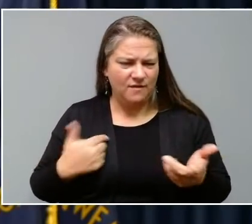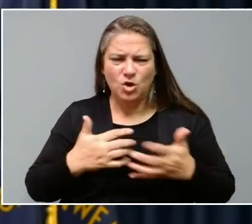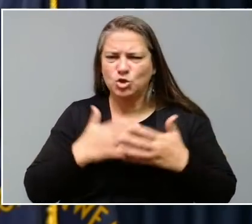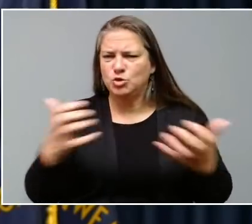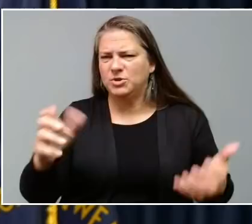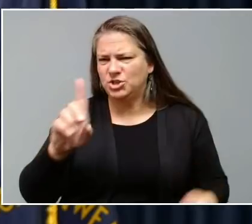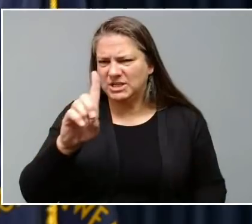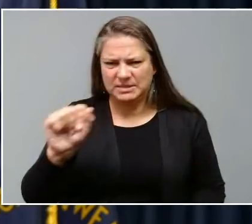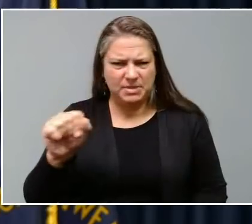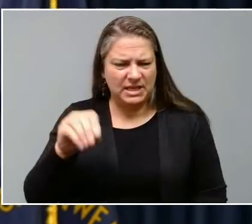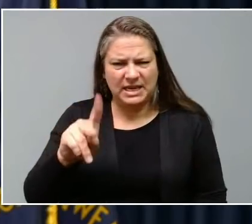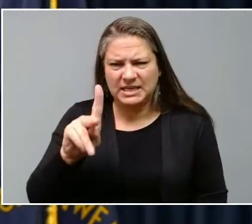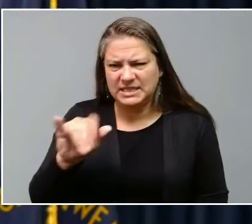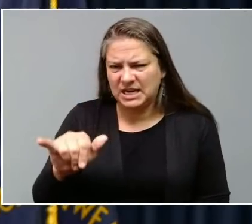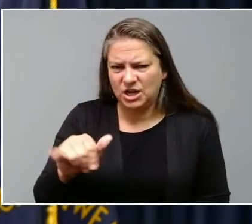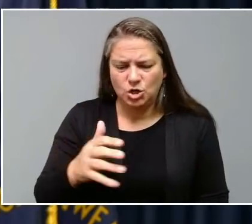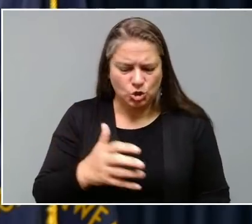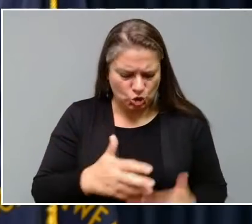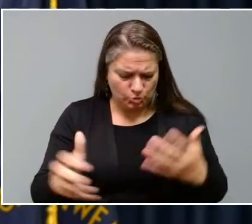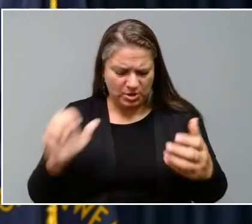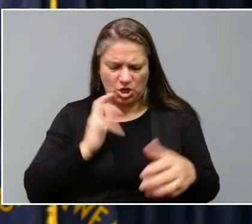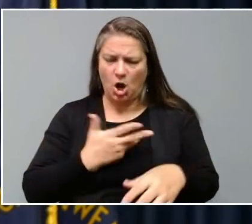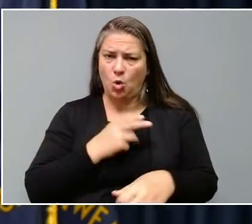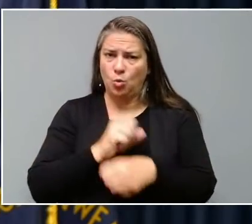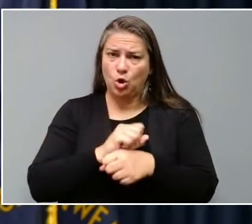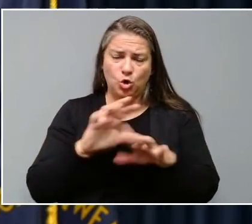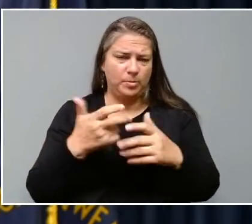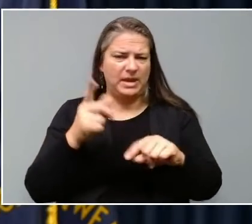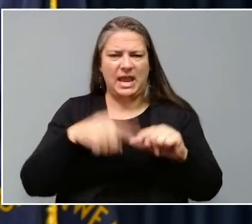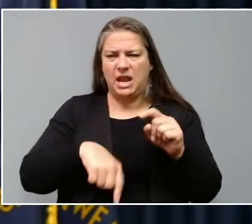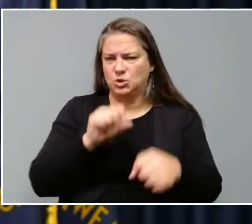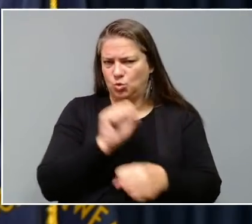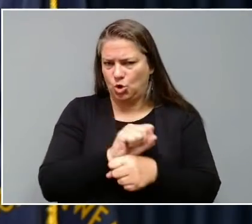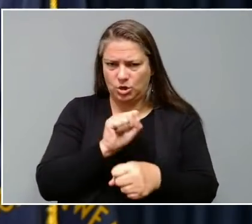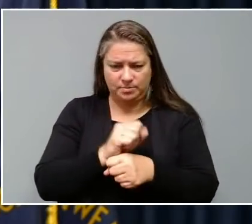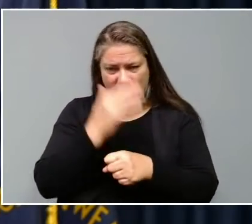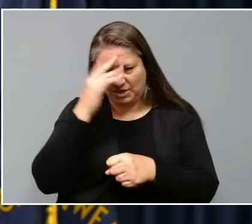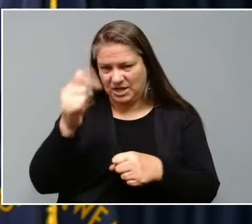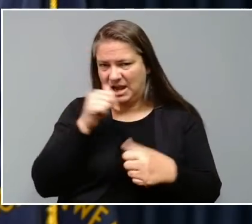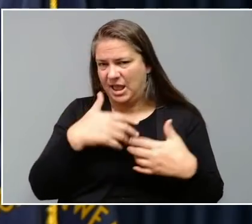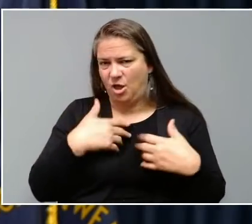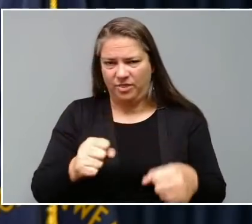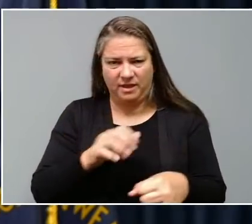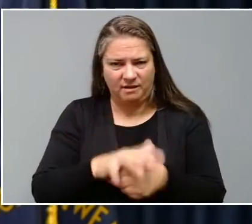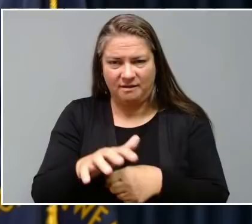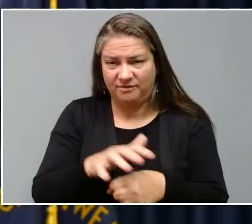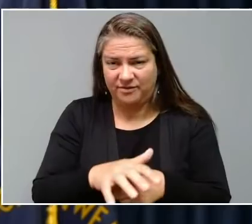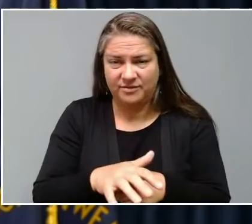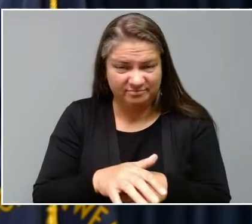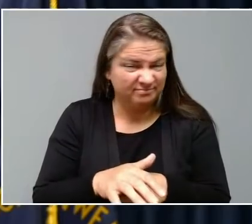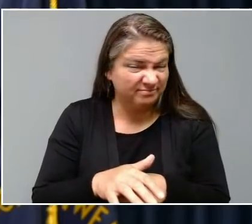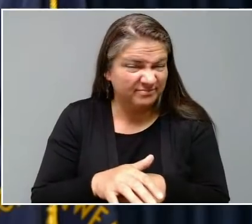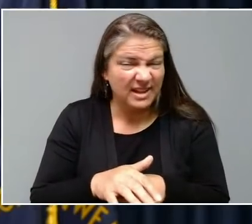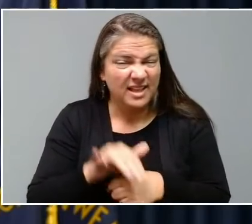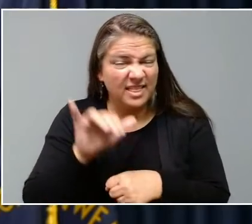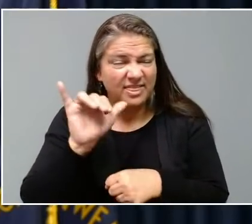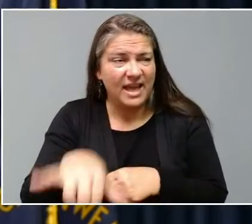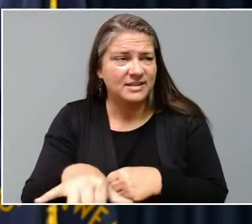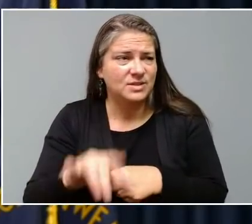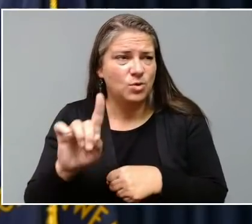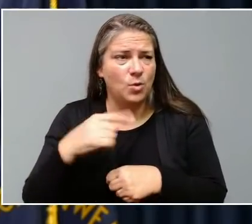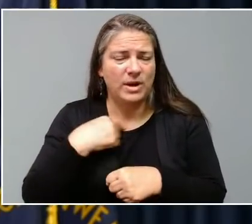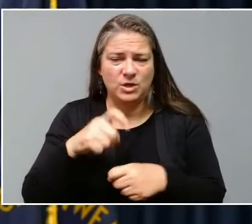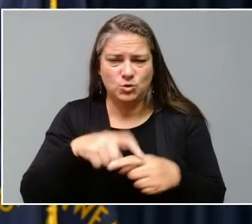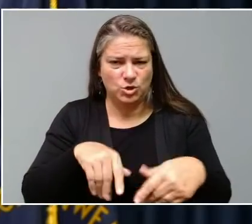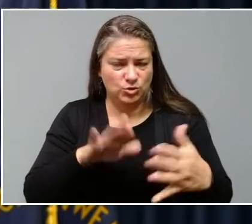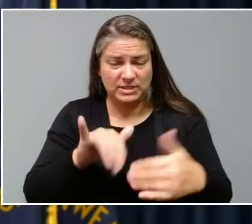in Kentucky. Too much of our workforce can't work because they're not healthy enough, and that's an area that we need to address. And